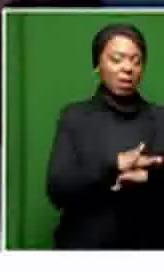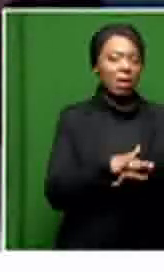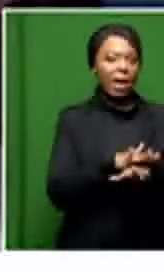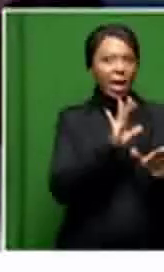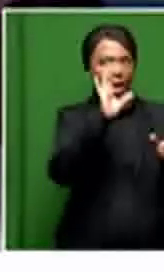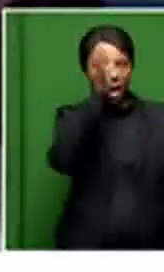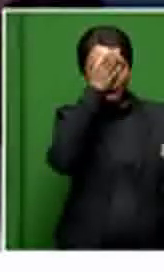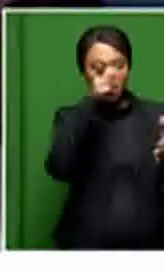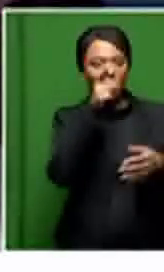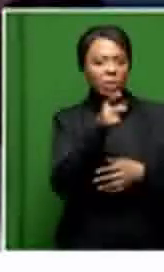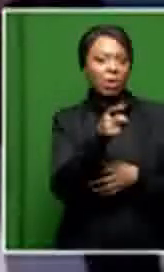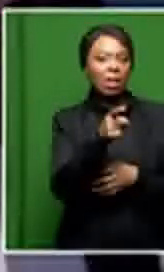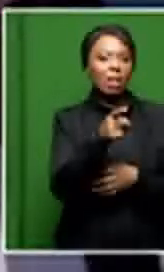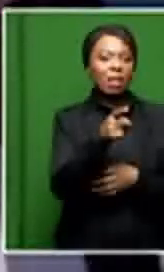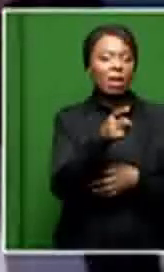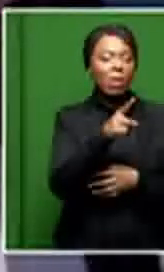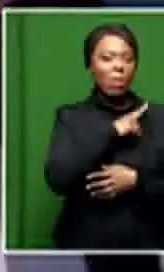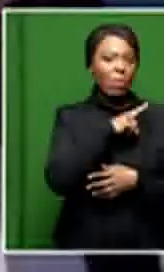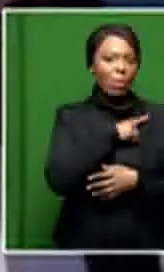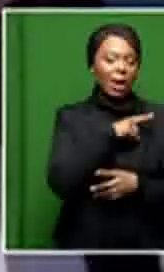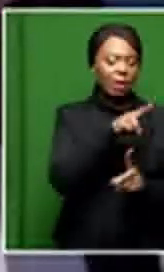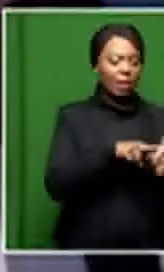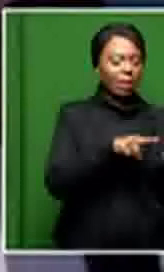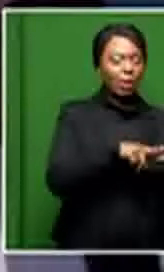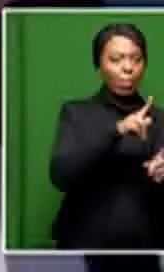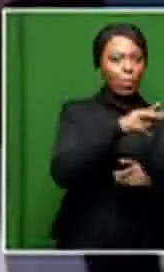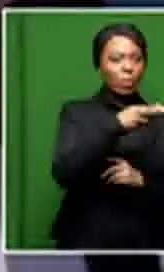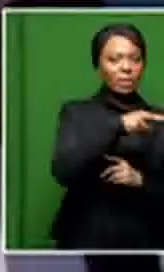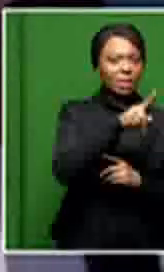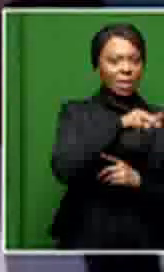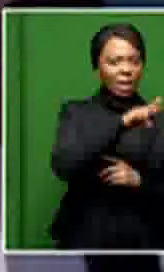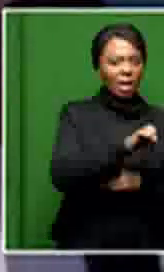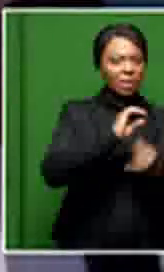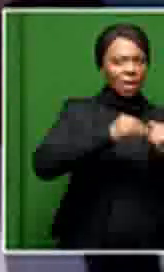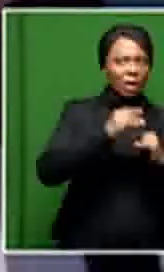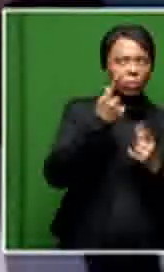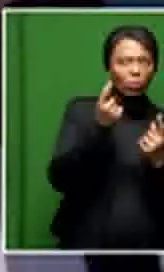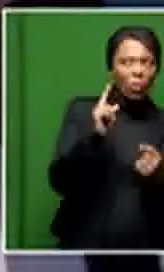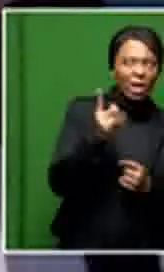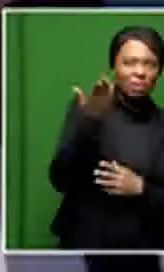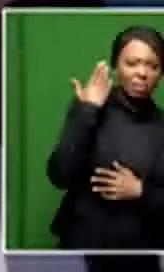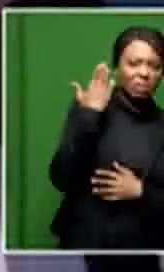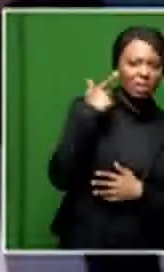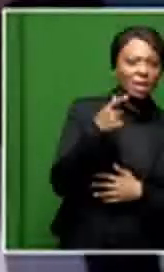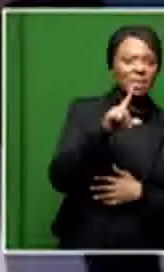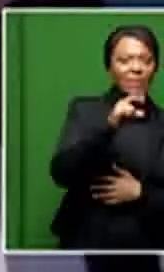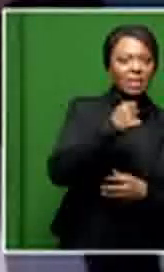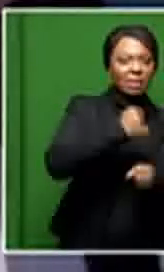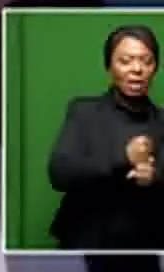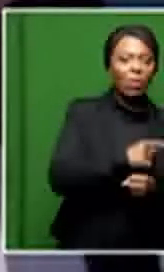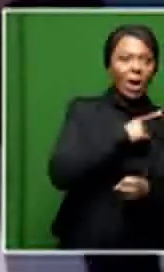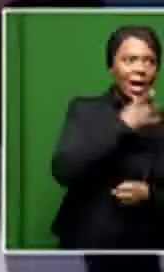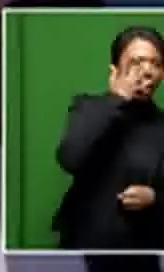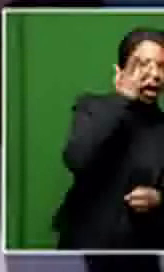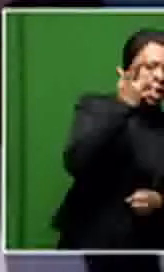the way Phumzile Adam is able to think through what they were trying to do in the 70s. Here was a colored the rugby union,